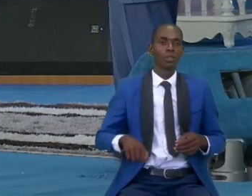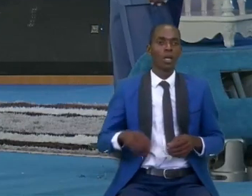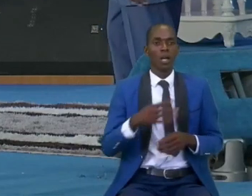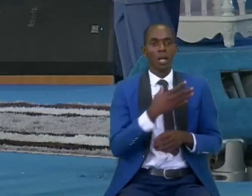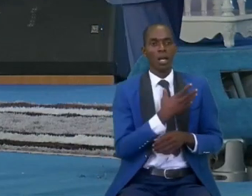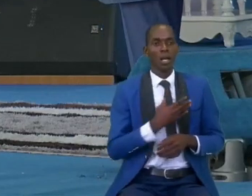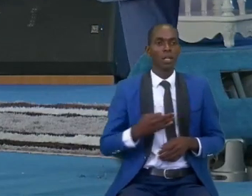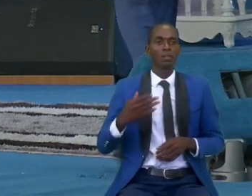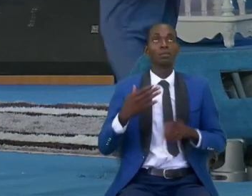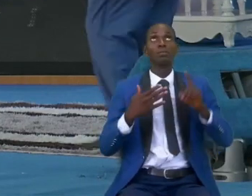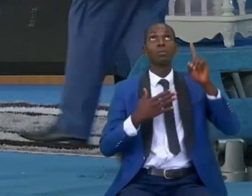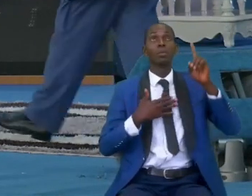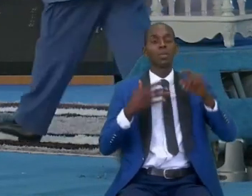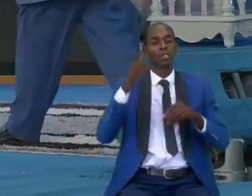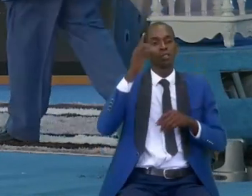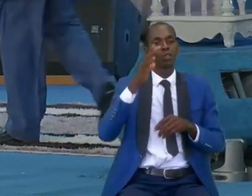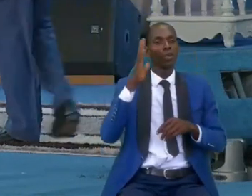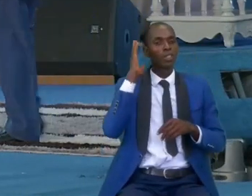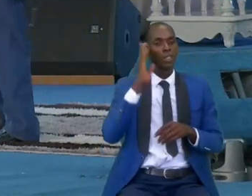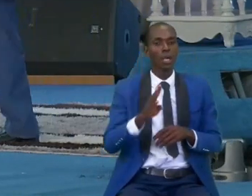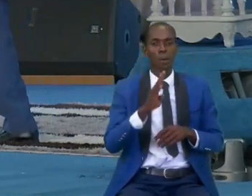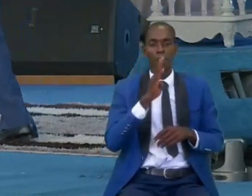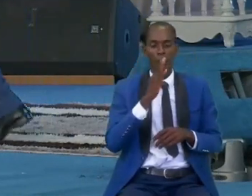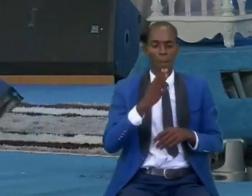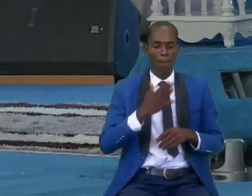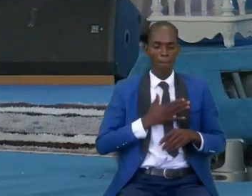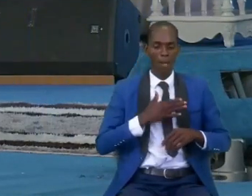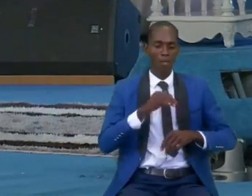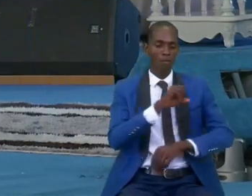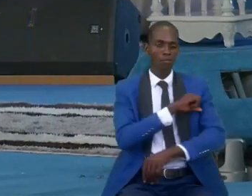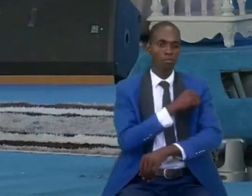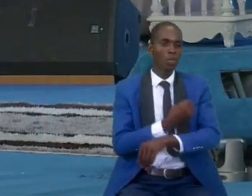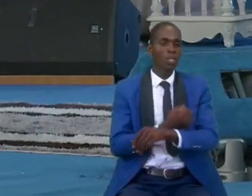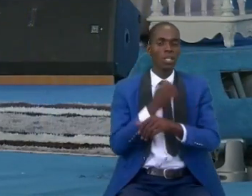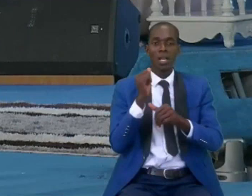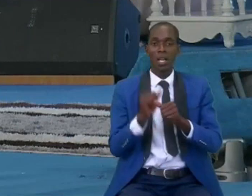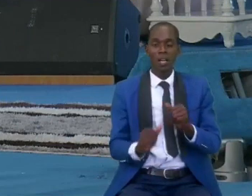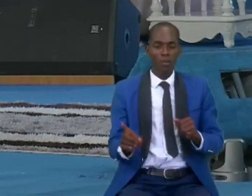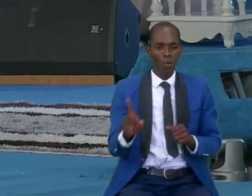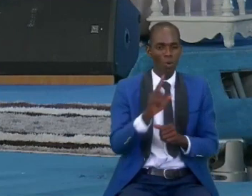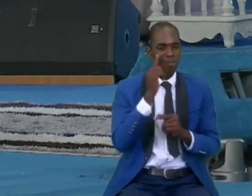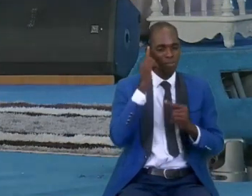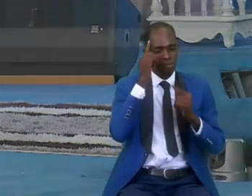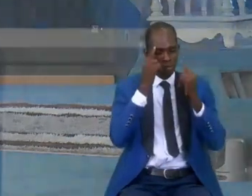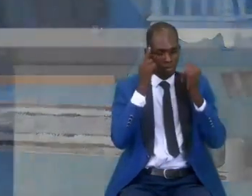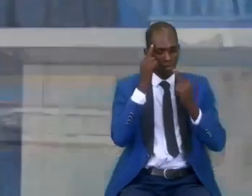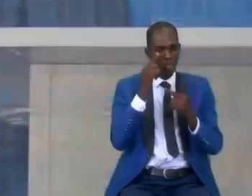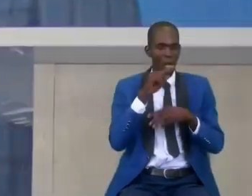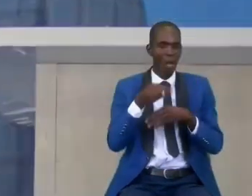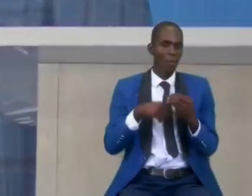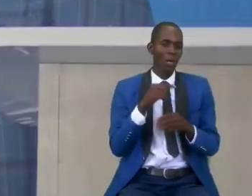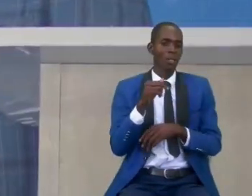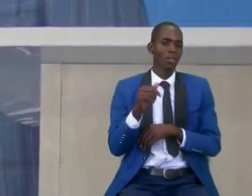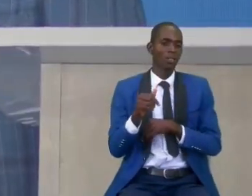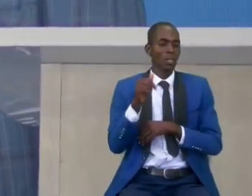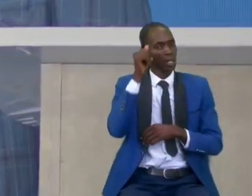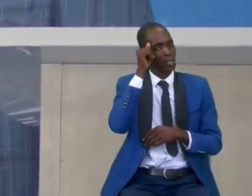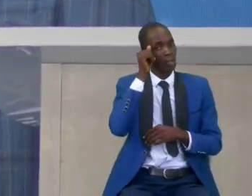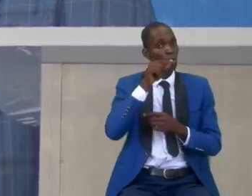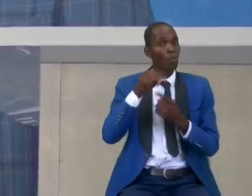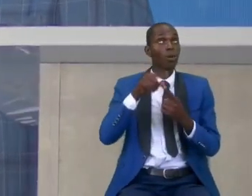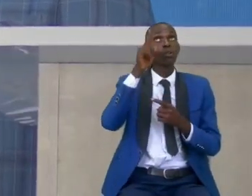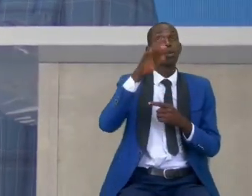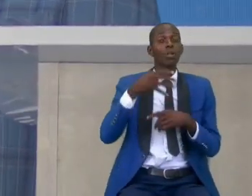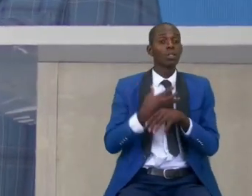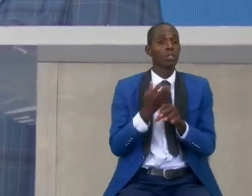strength. Everyone, think about Adam. When he created Adam and formed him from the dust, he breathed